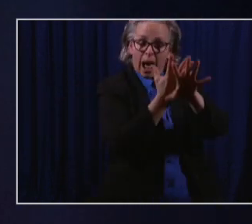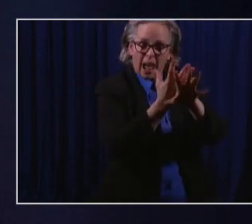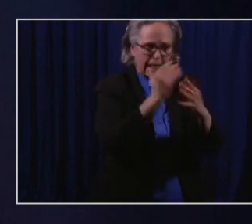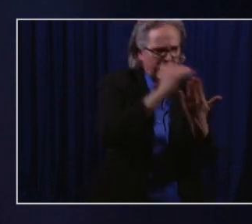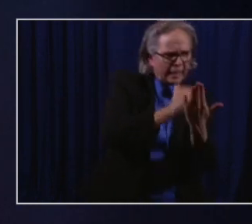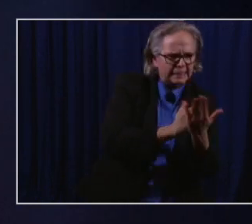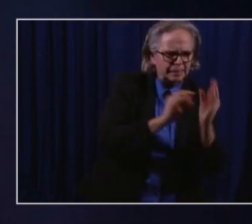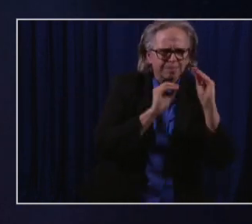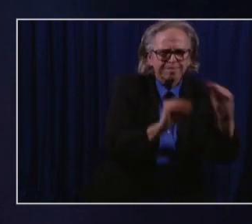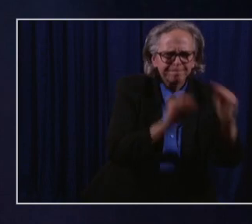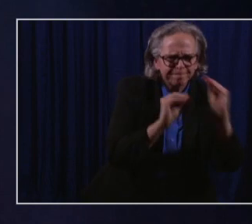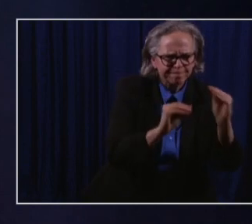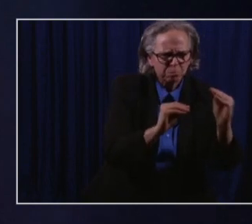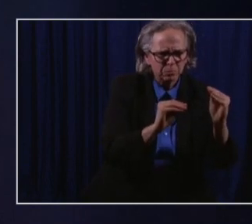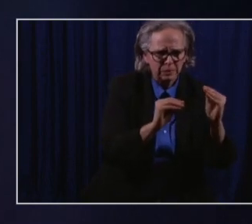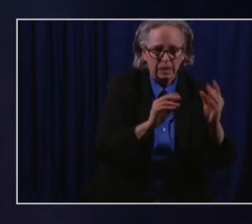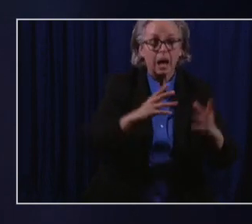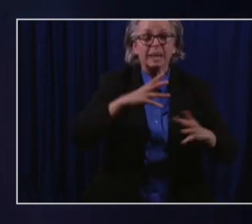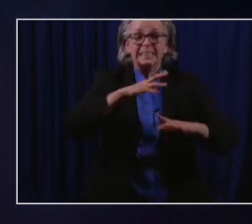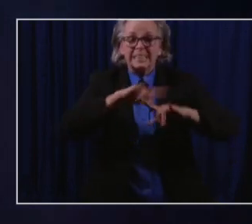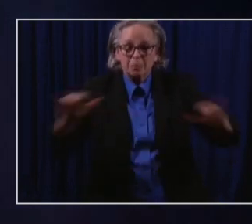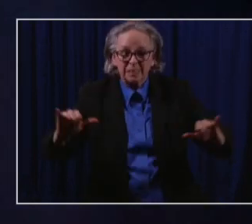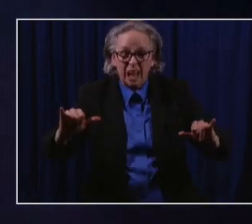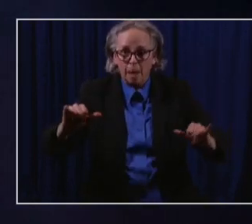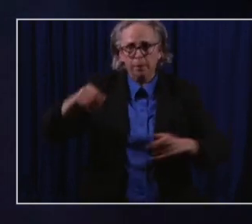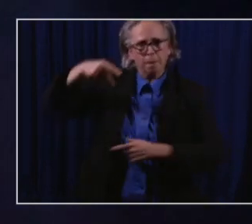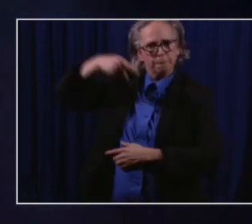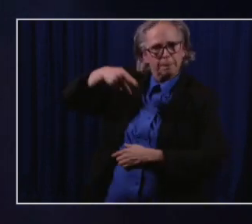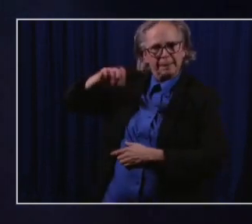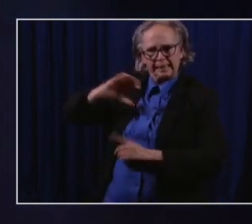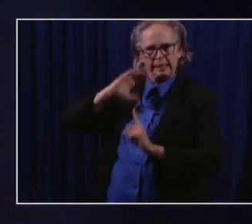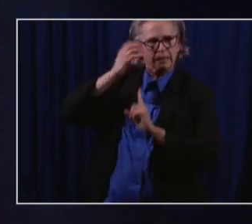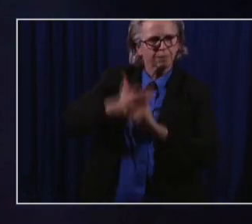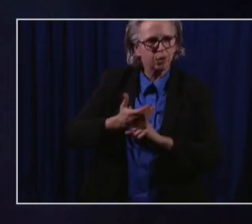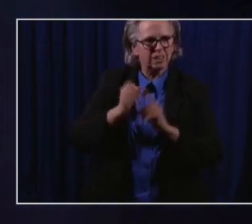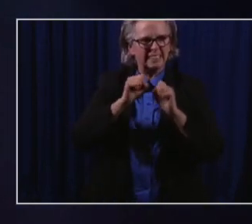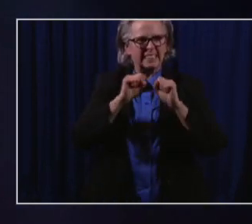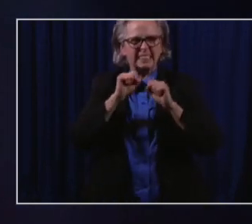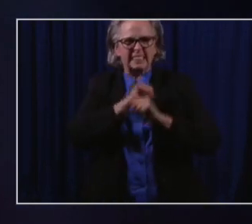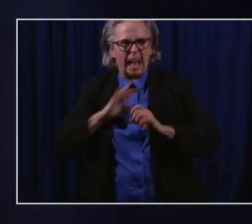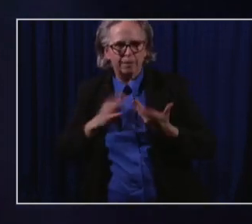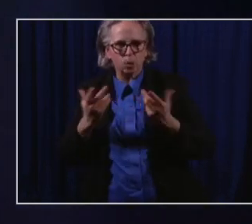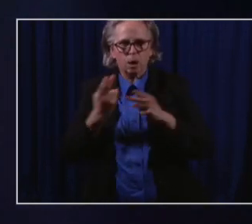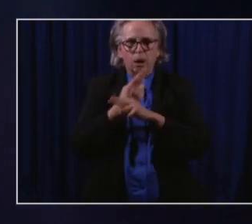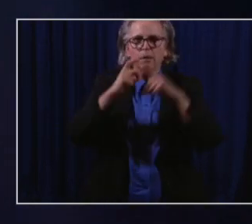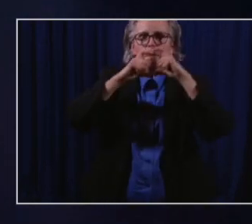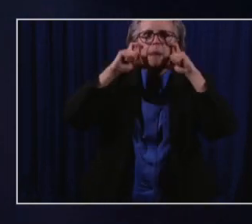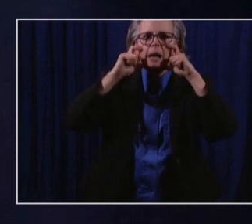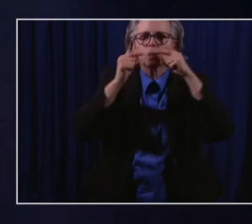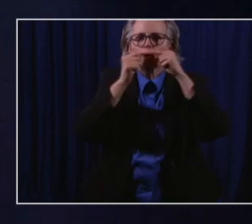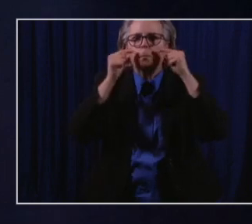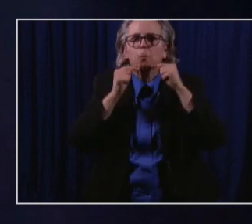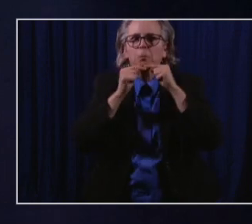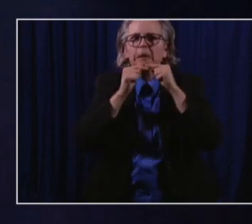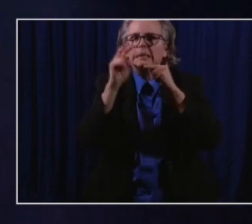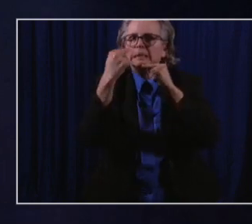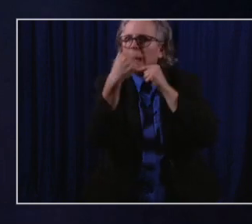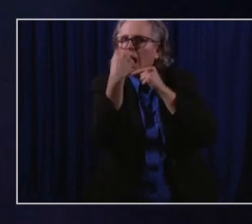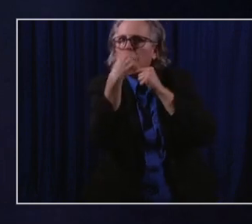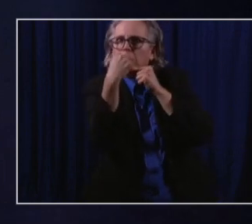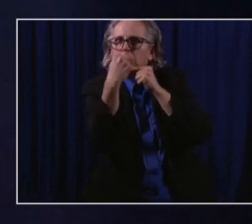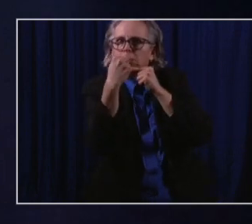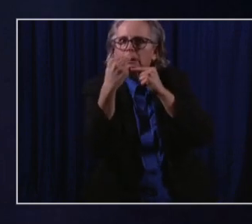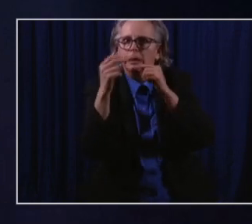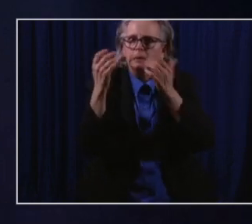PPE for our staff that might have clear masks, where you will have that visible window. And with that window, that